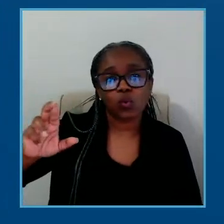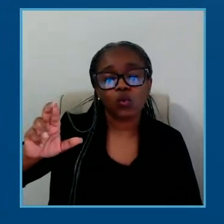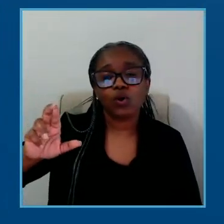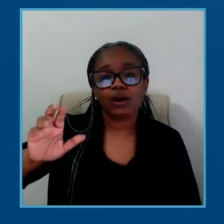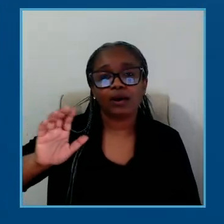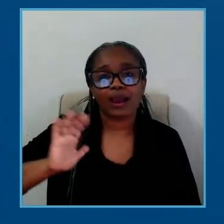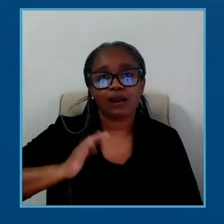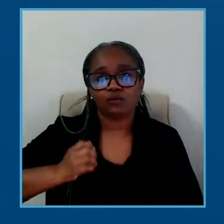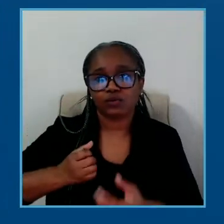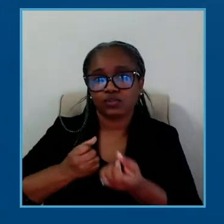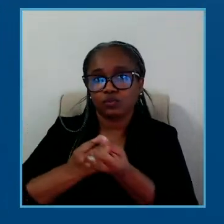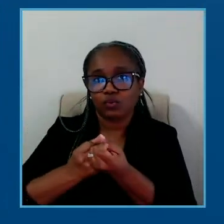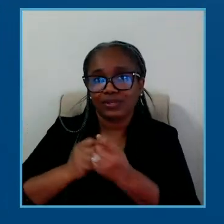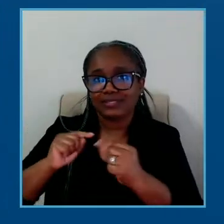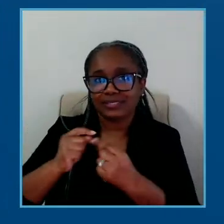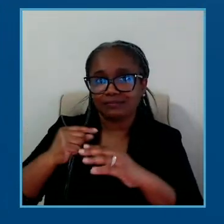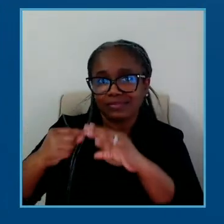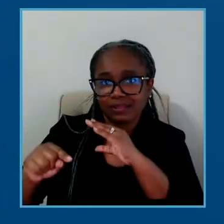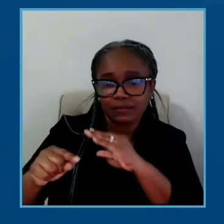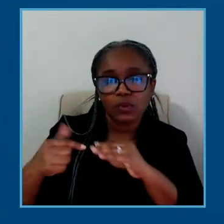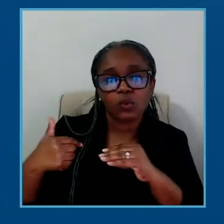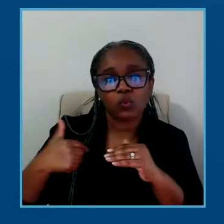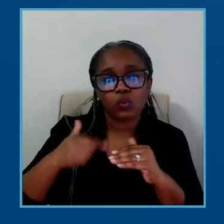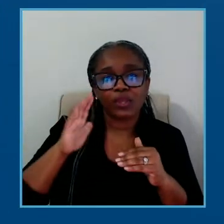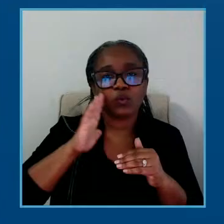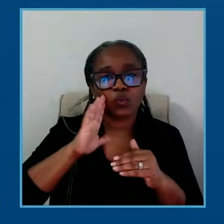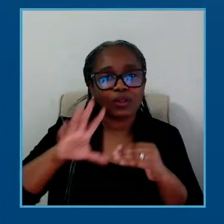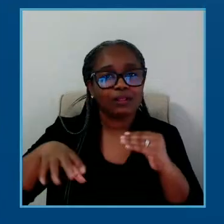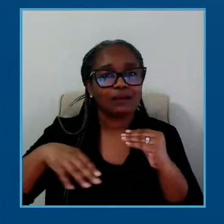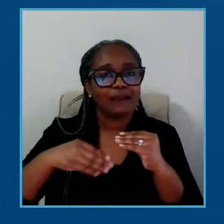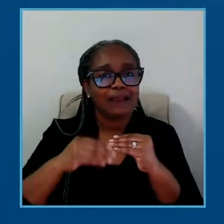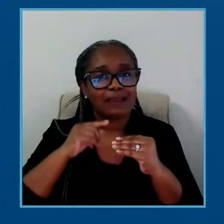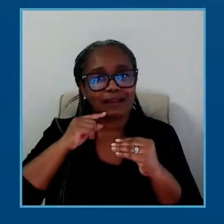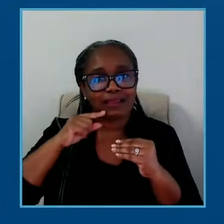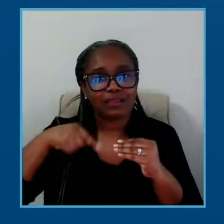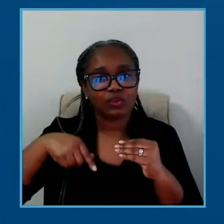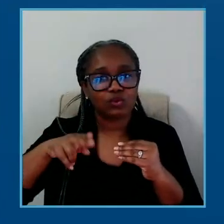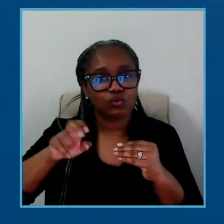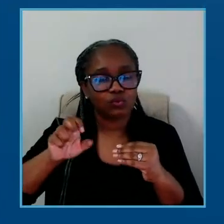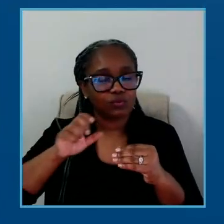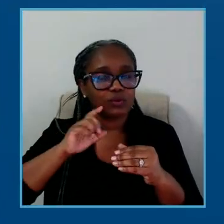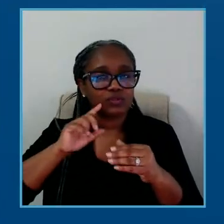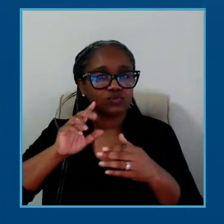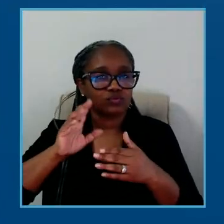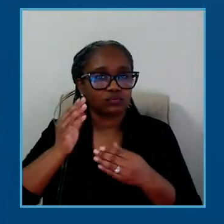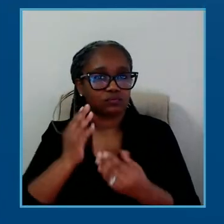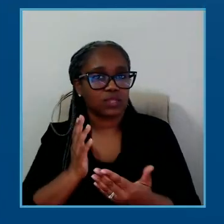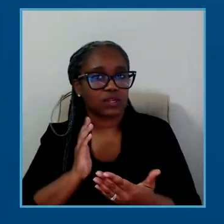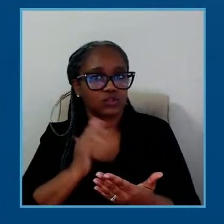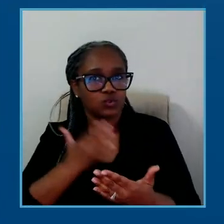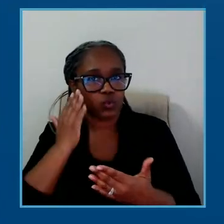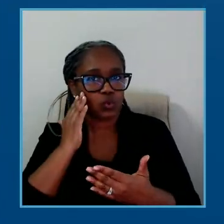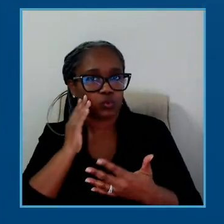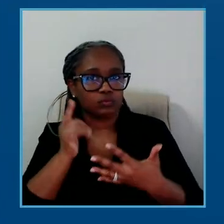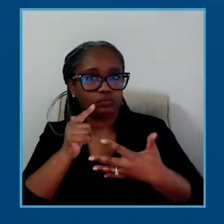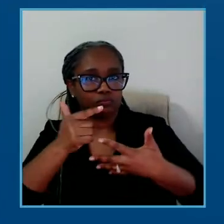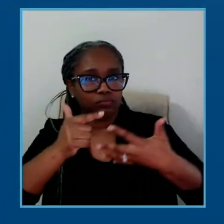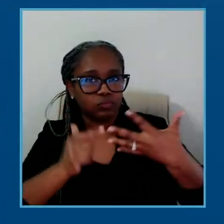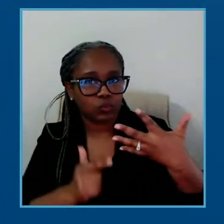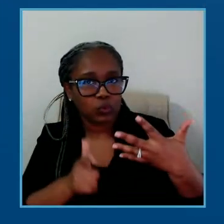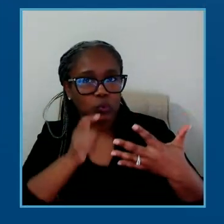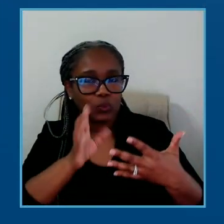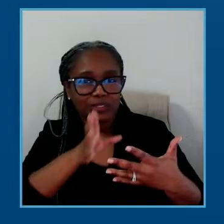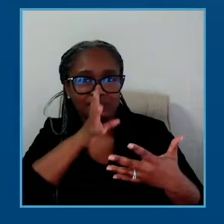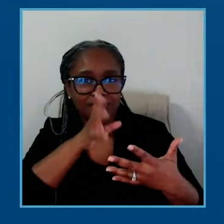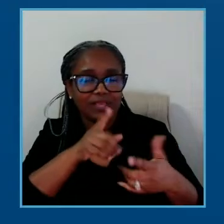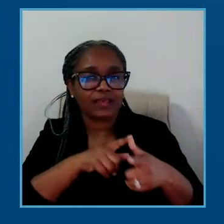queue of pending questions. When it is your turn to speak, you will be announced and unmuted. As we begin, we'd like to thank Chair Martin for